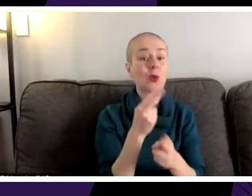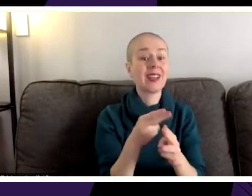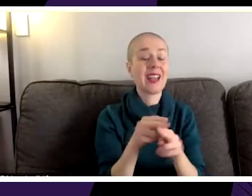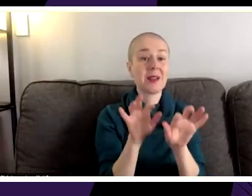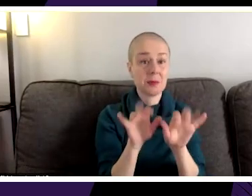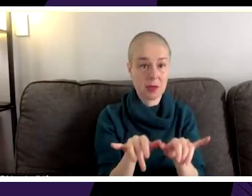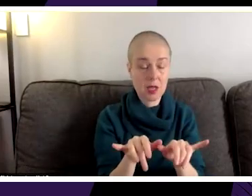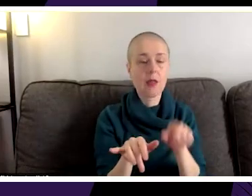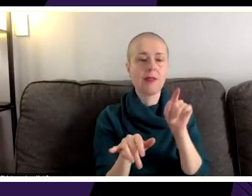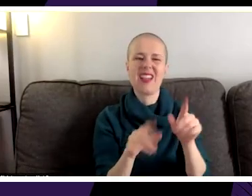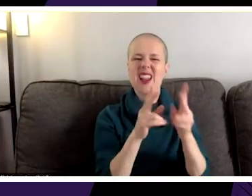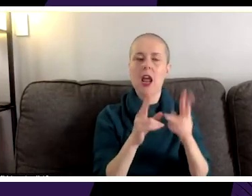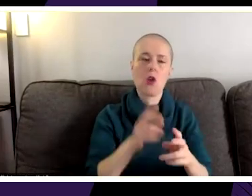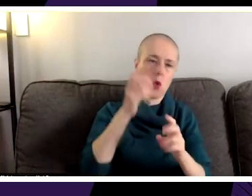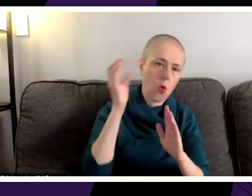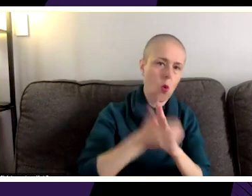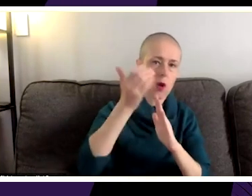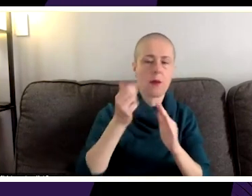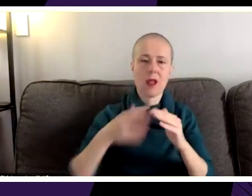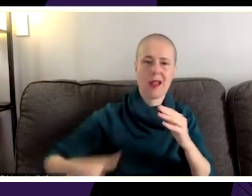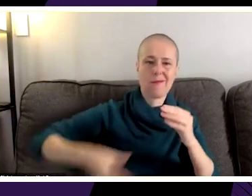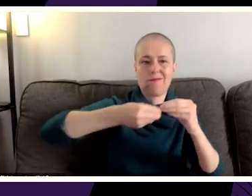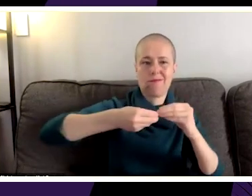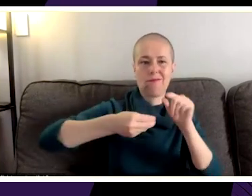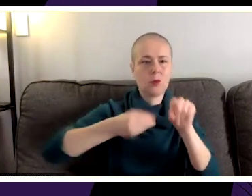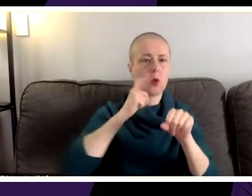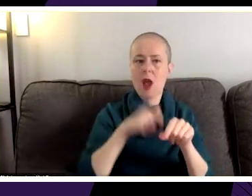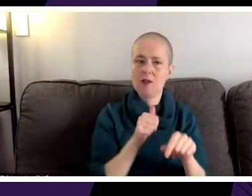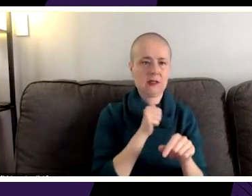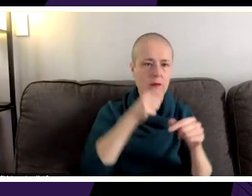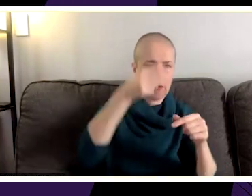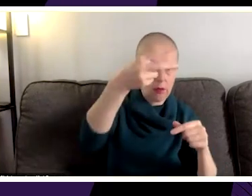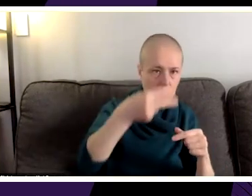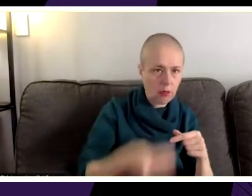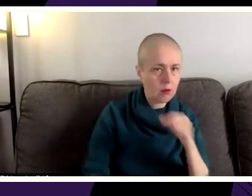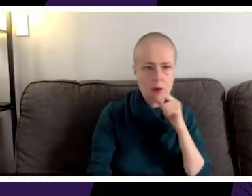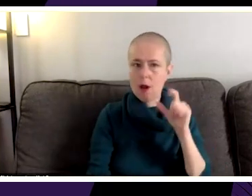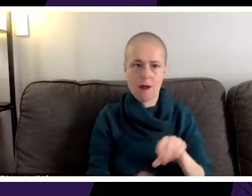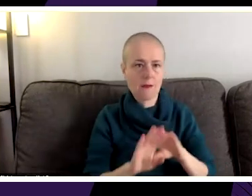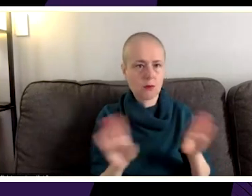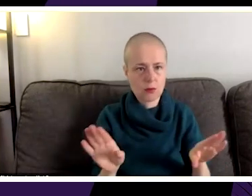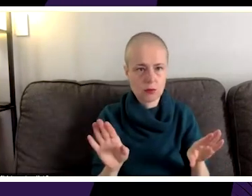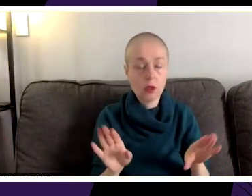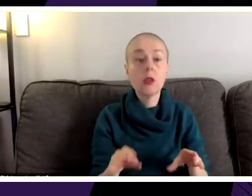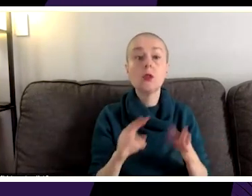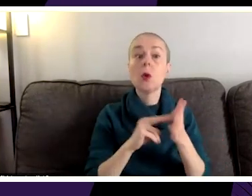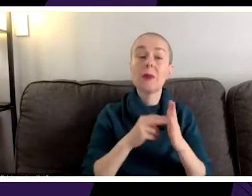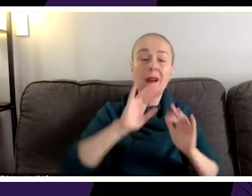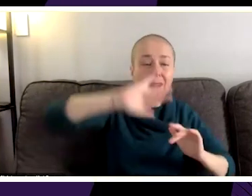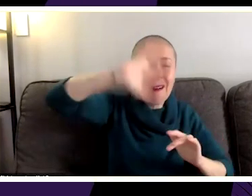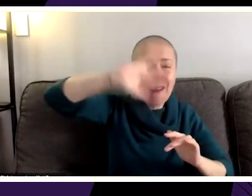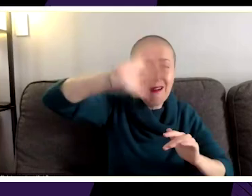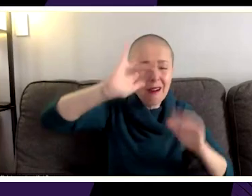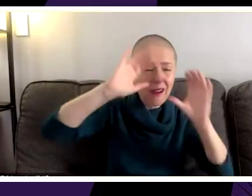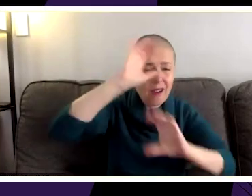relevant instance without touching the local one here. As you can see here, there's no need to manually scroll and check